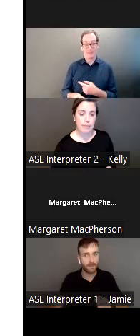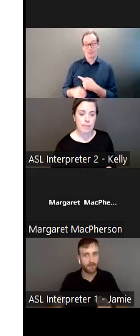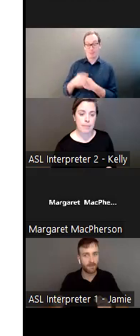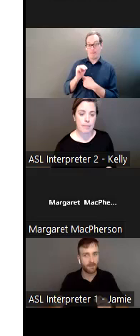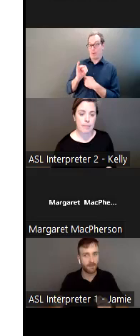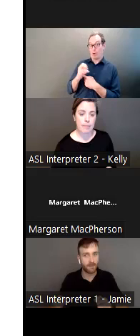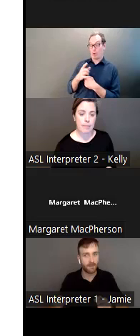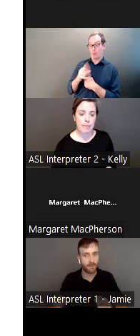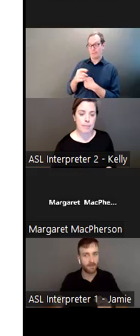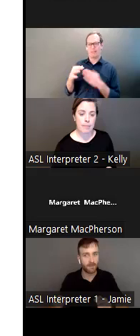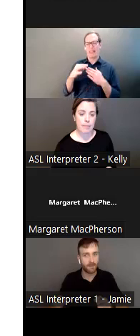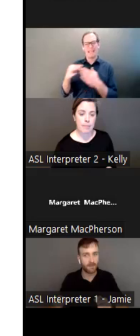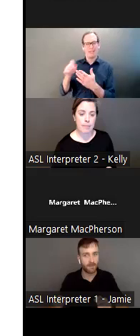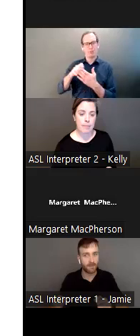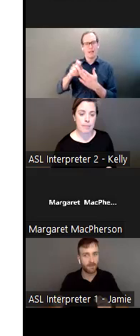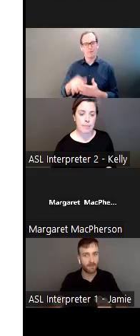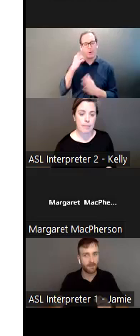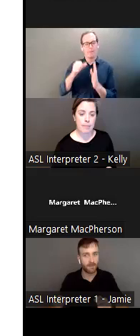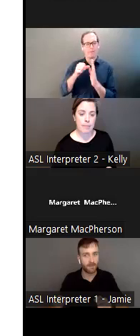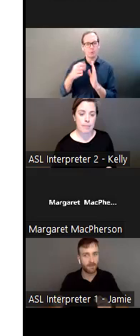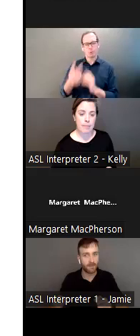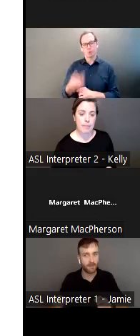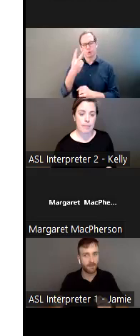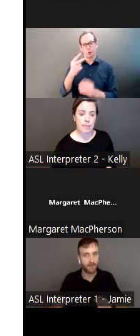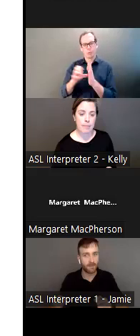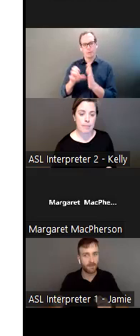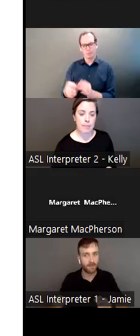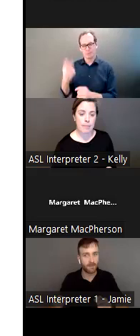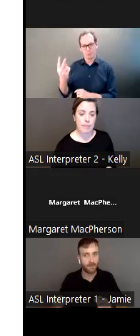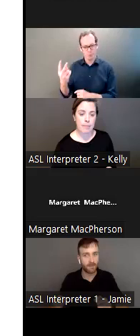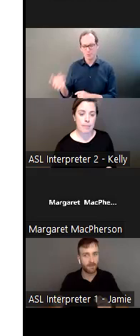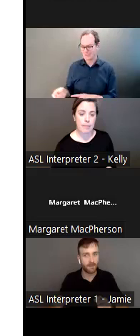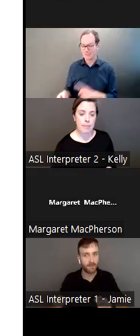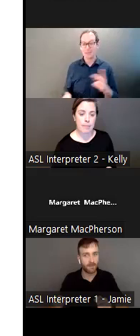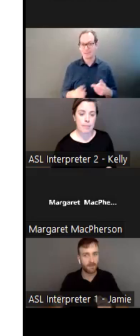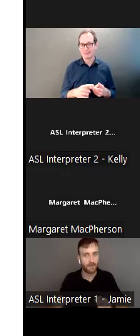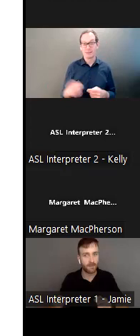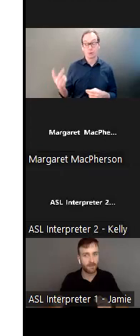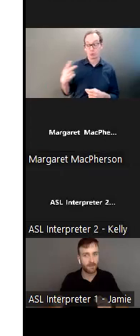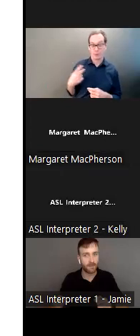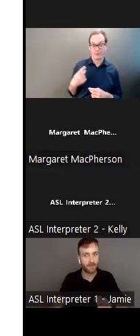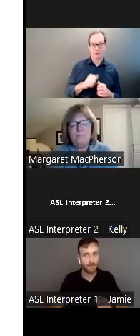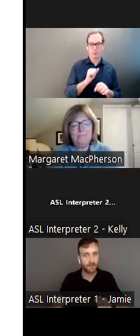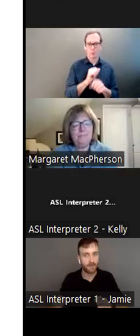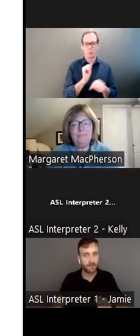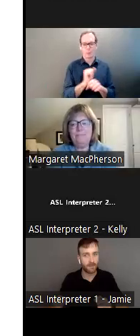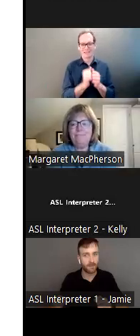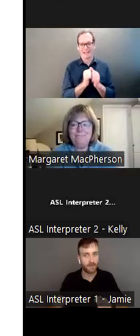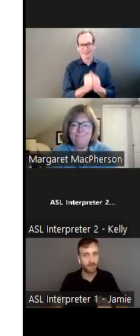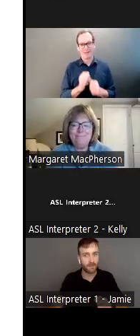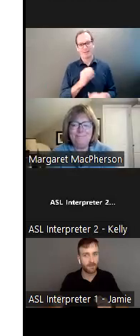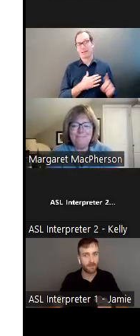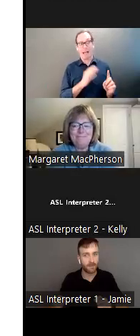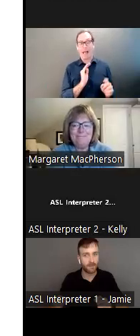page proofs this morning, Margaret. And actually one of the chapters that she and I wrote together was one of the favorites of our peer reviewers.